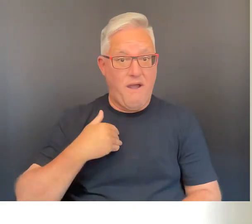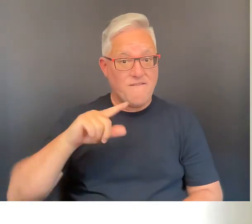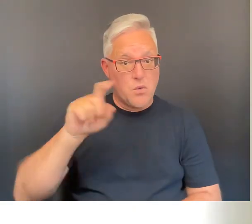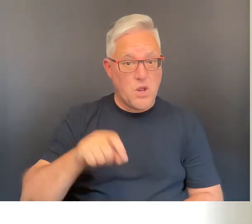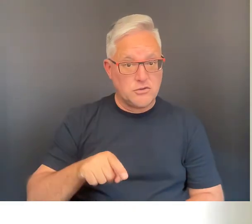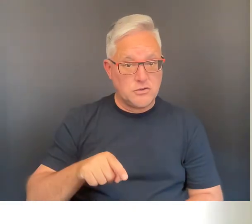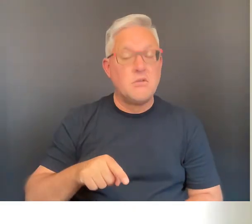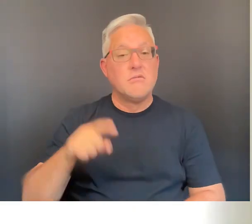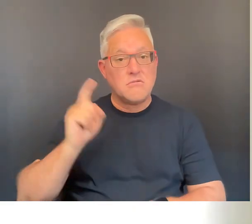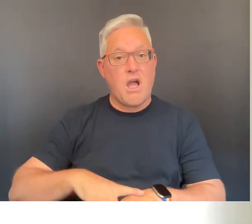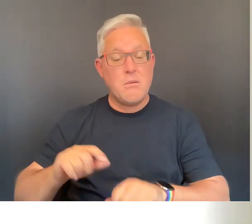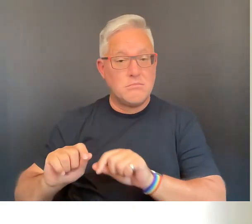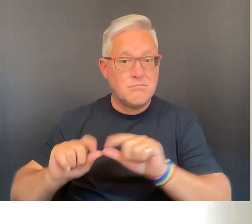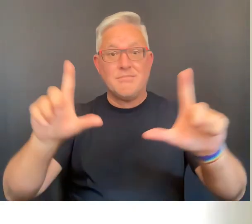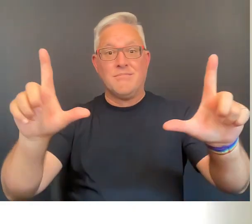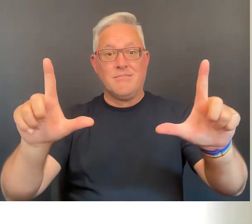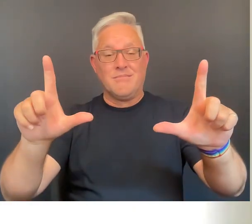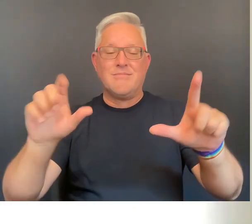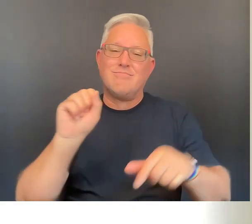name out loud.